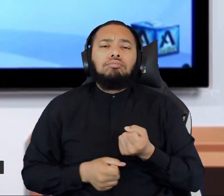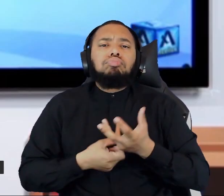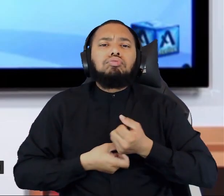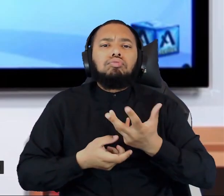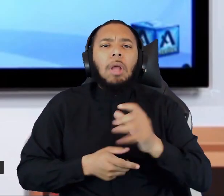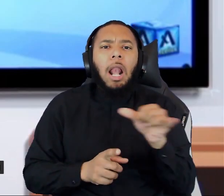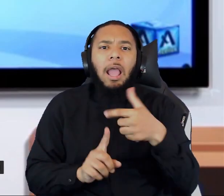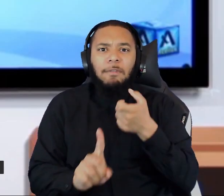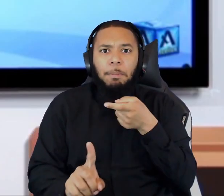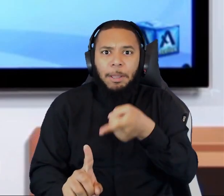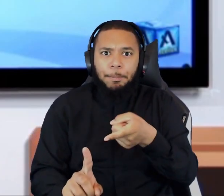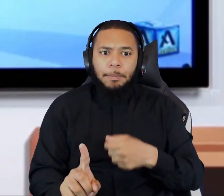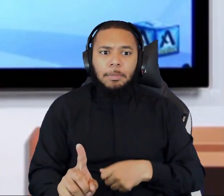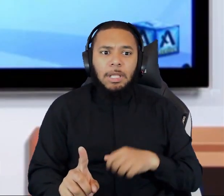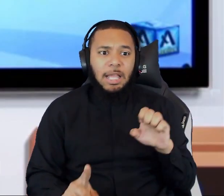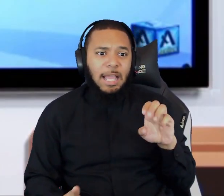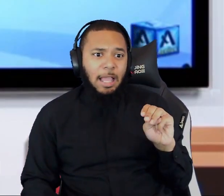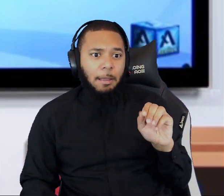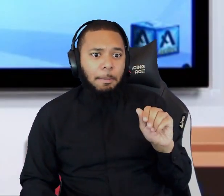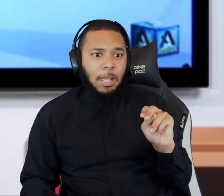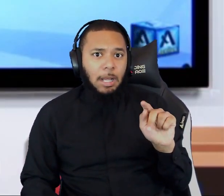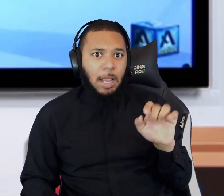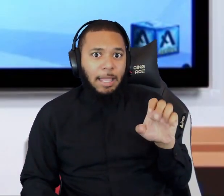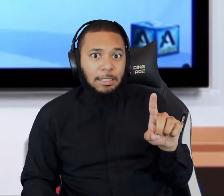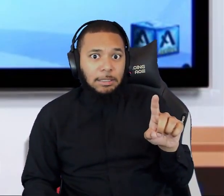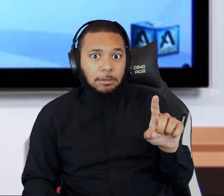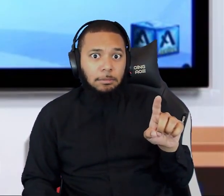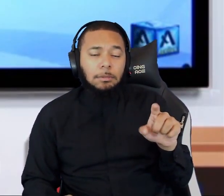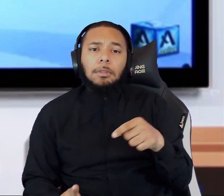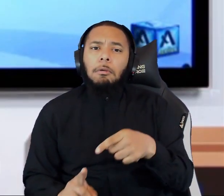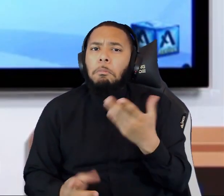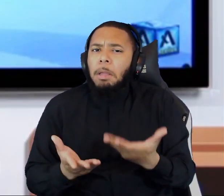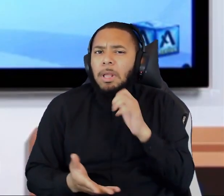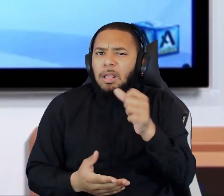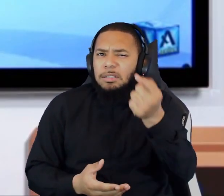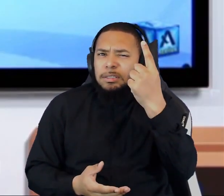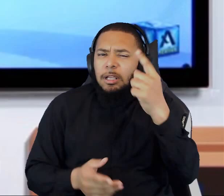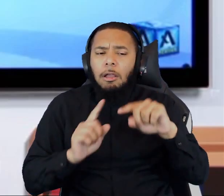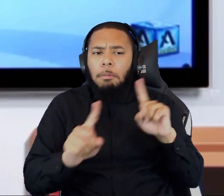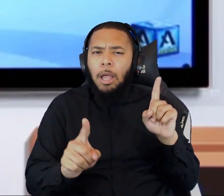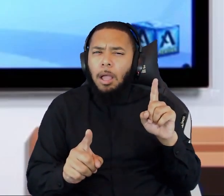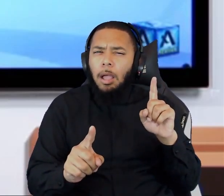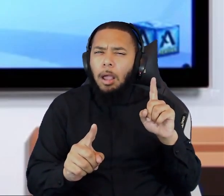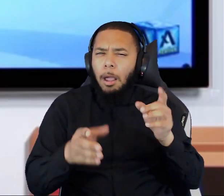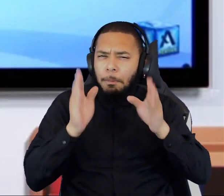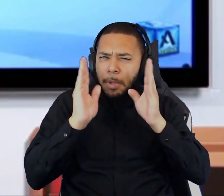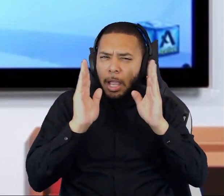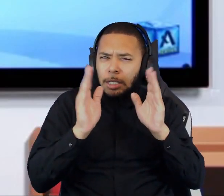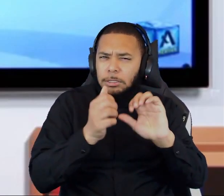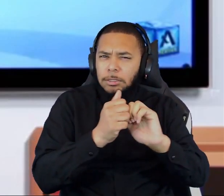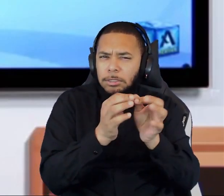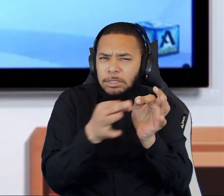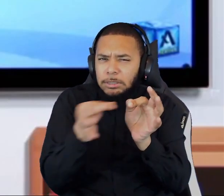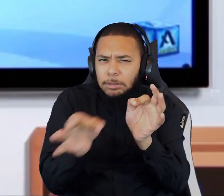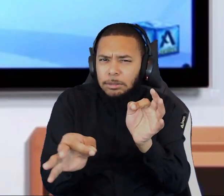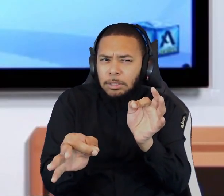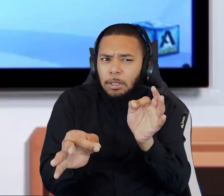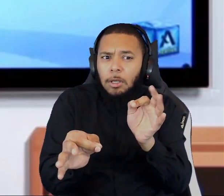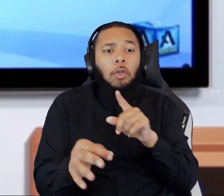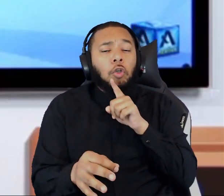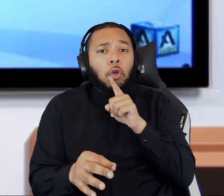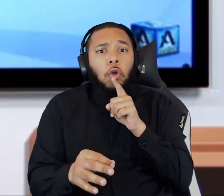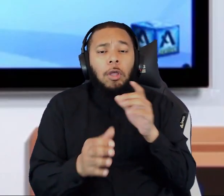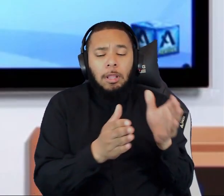man. Now, emanated may be a word you are not familiar with, but let's look at the construction here. Although its form and plan